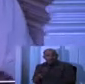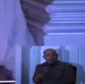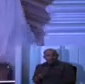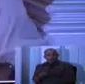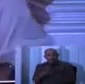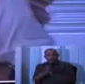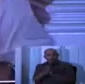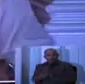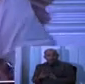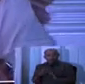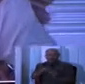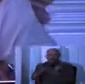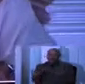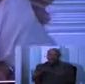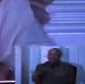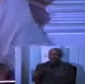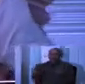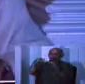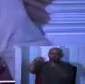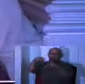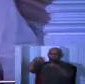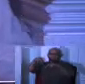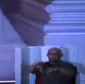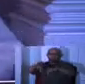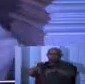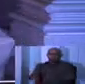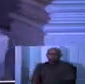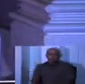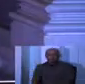welcome, as we affirm that God's presence is with us.